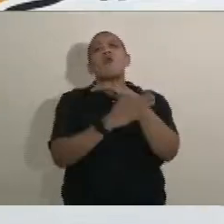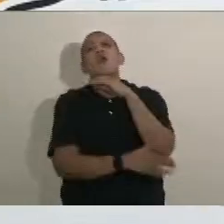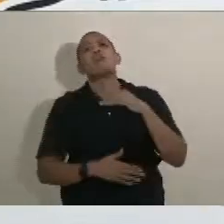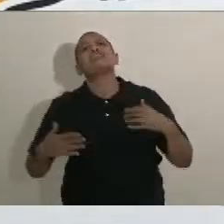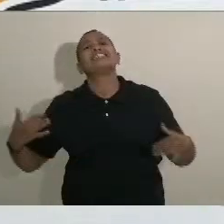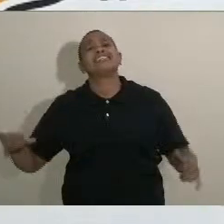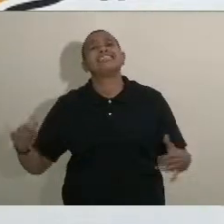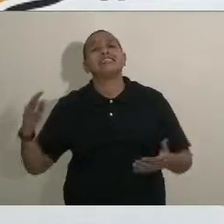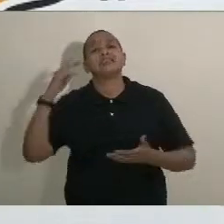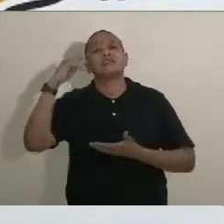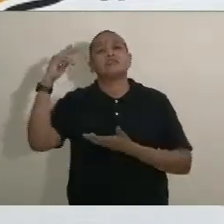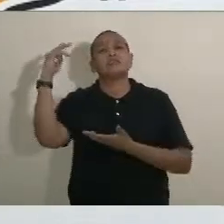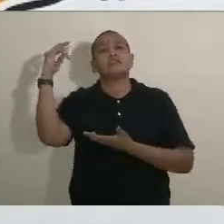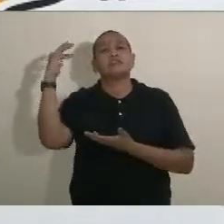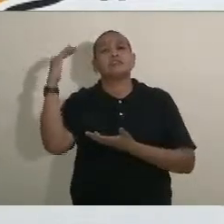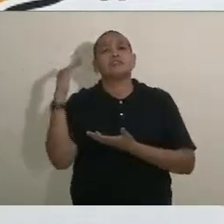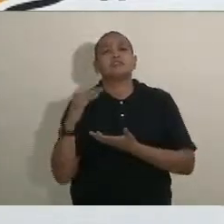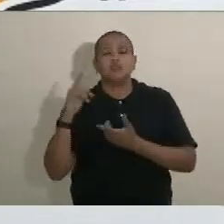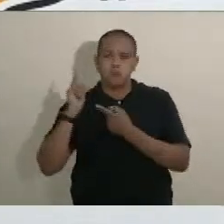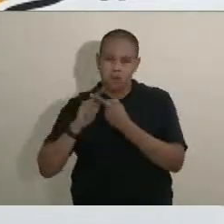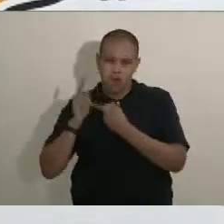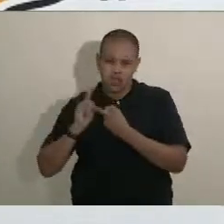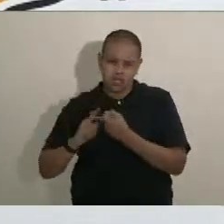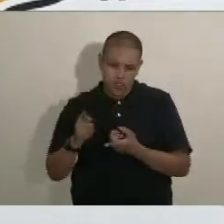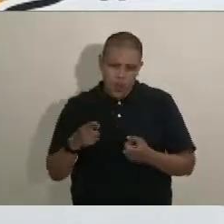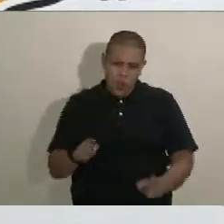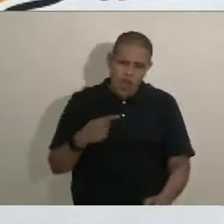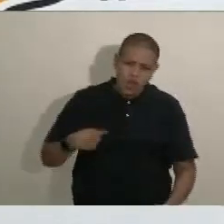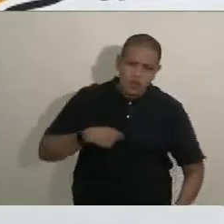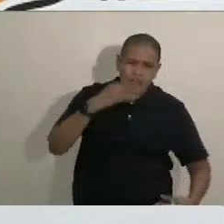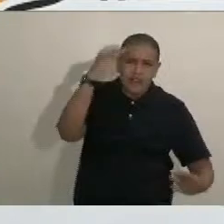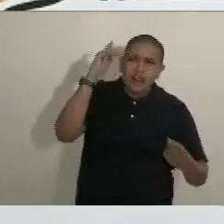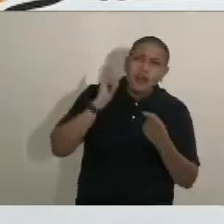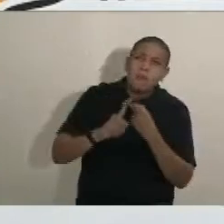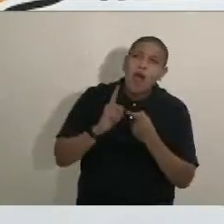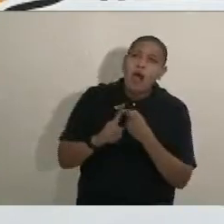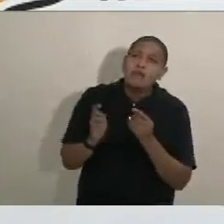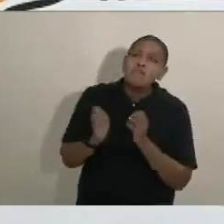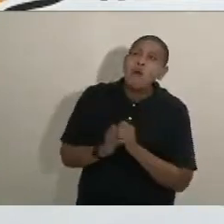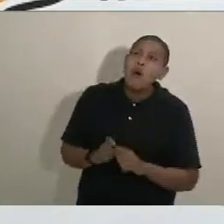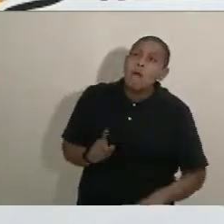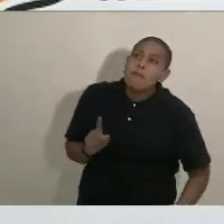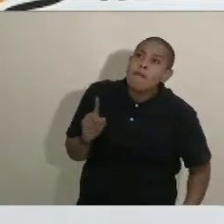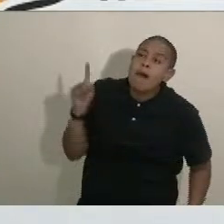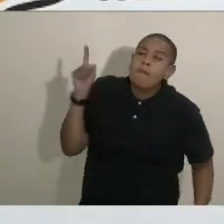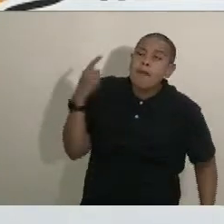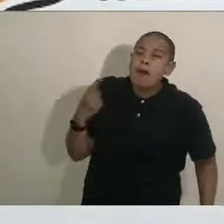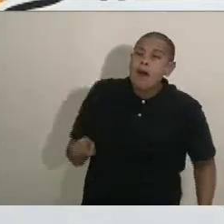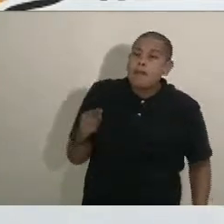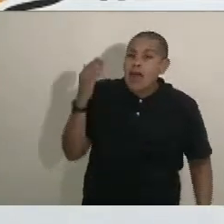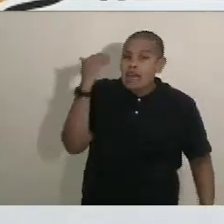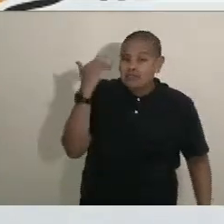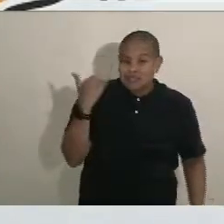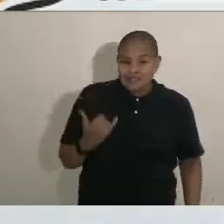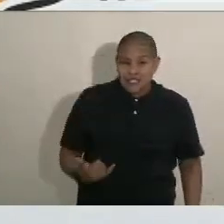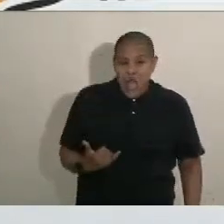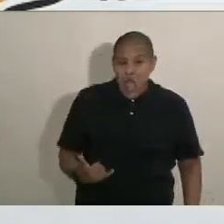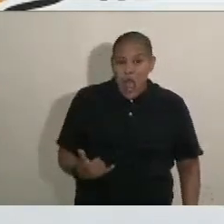a decrease in positivity. So while we do think that our positivity rate will go up further, as of